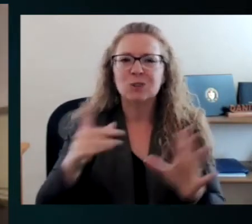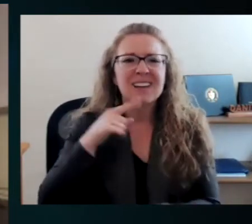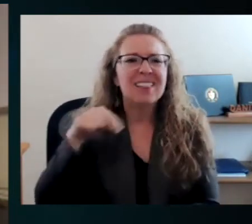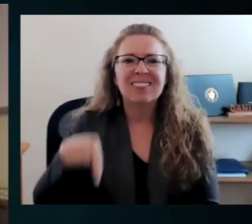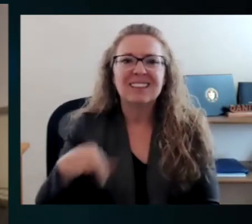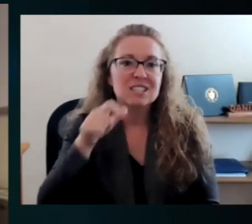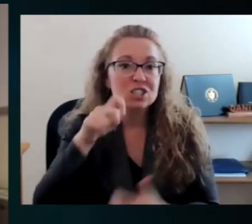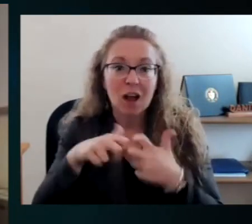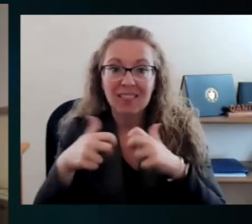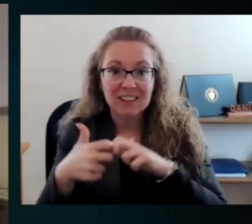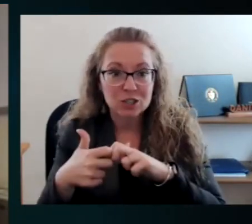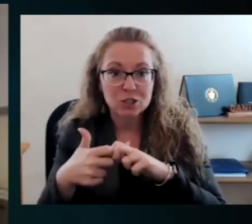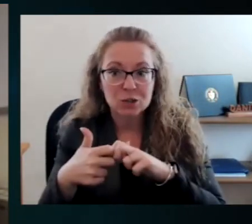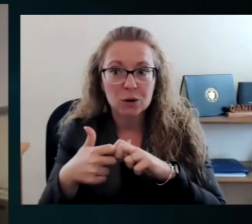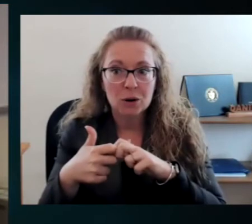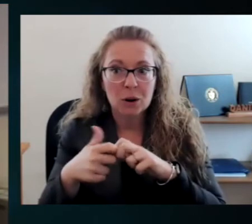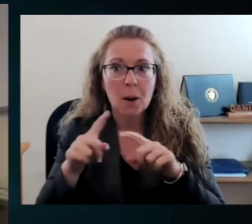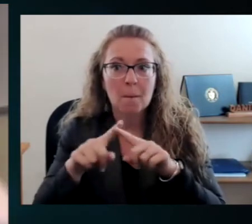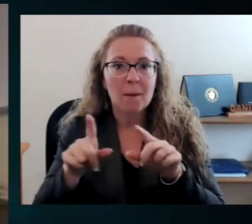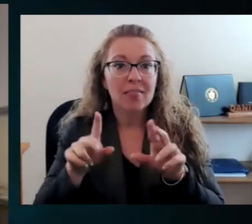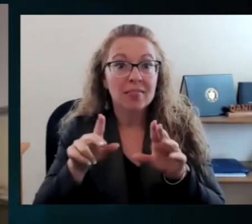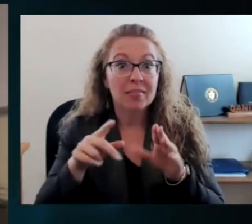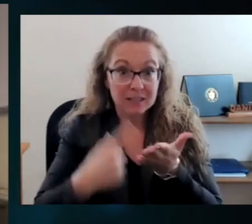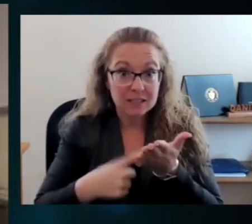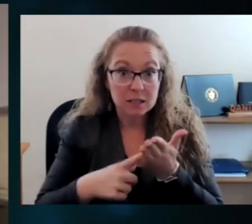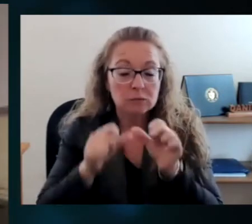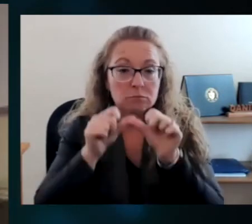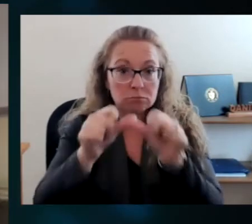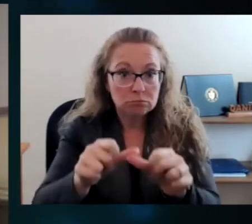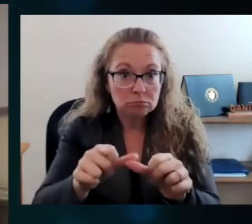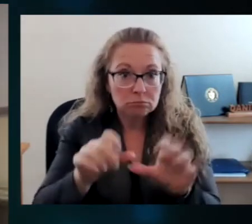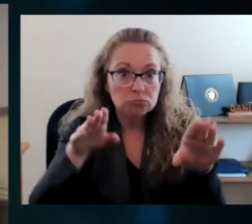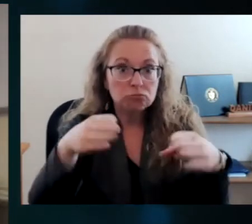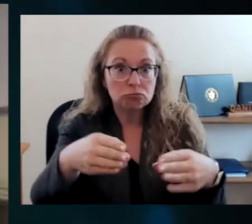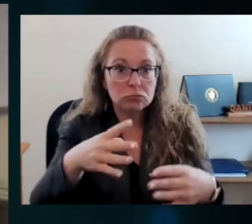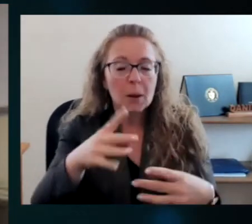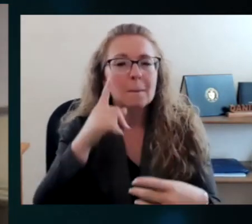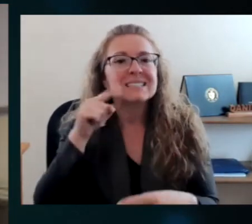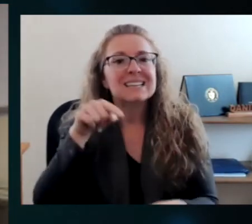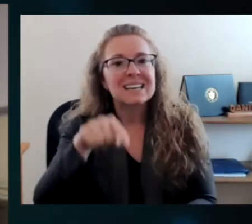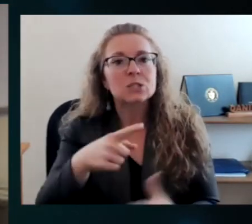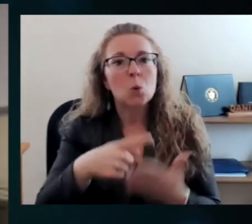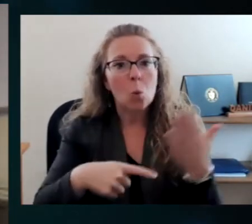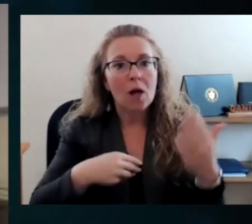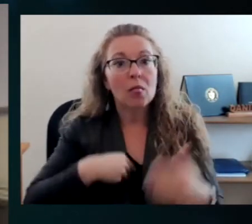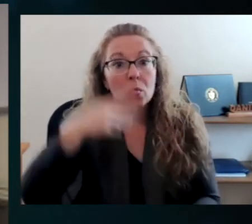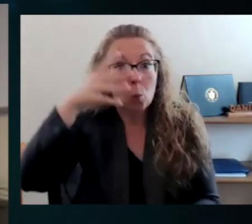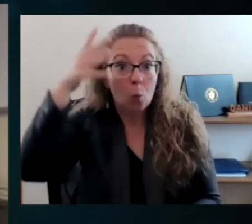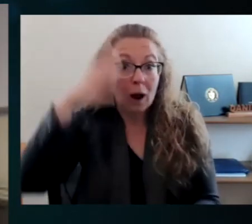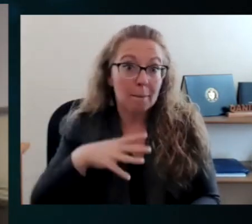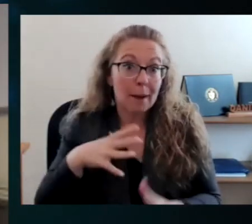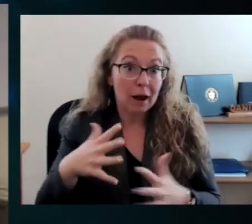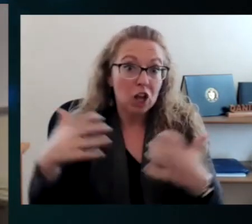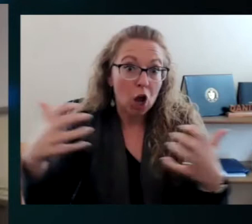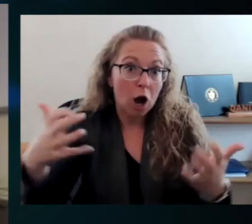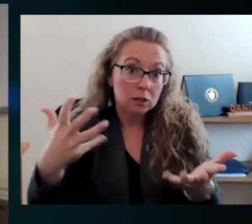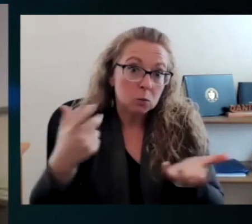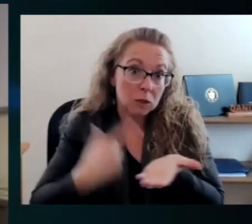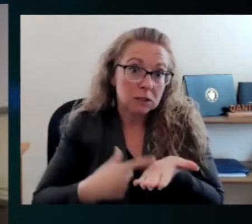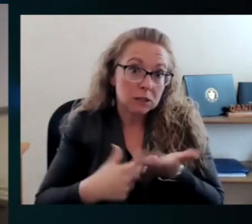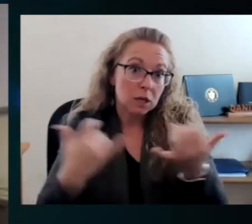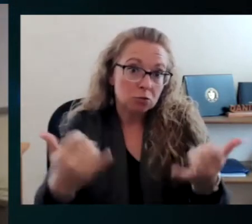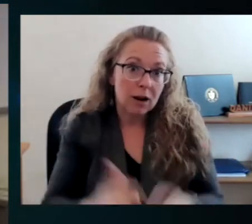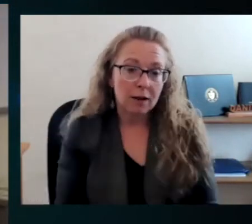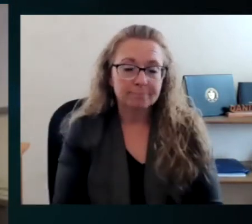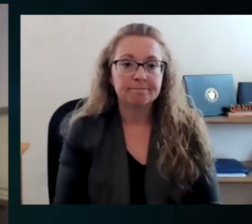decided to keep centering the discussion around it because it is what the white men in the audience would like us to talk about right now. The first step